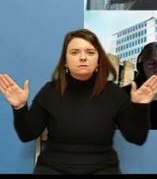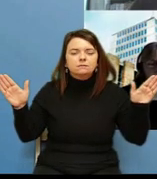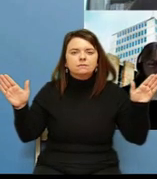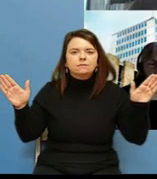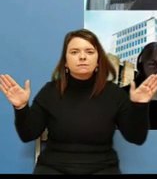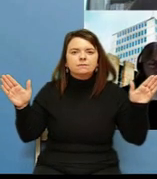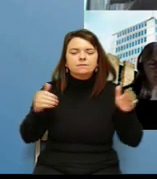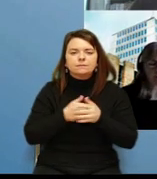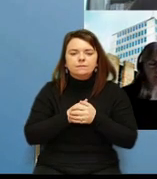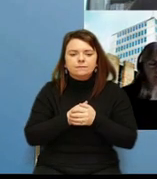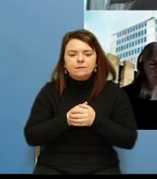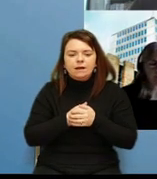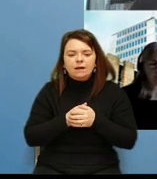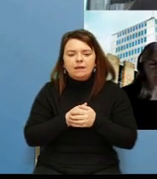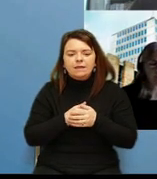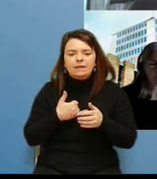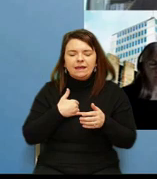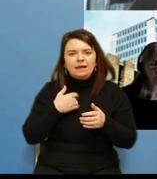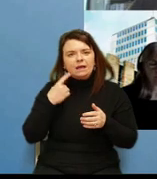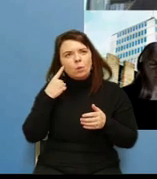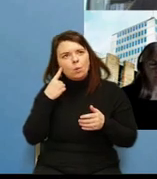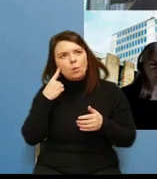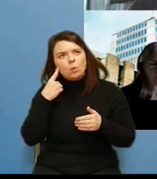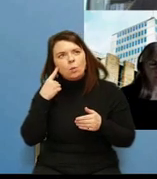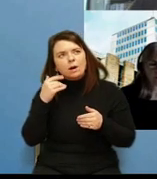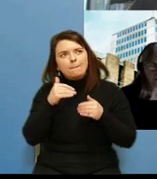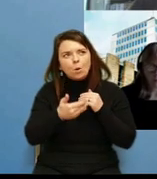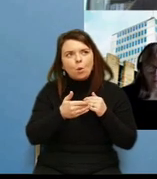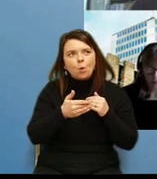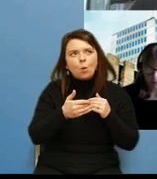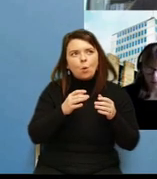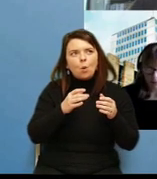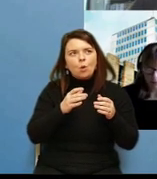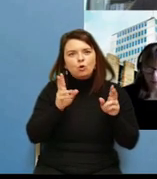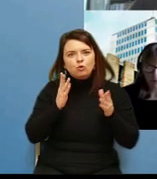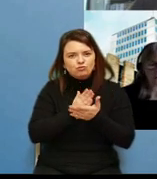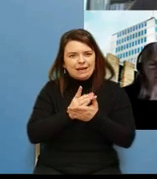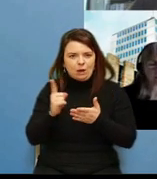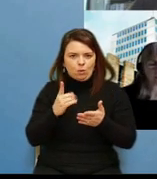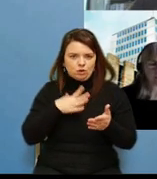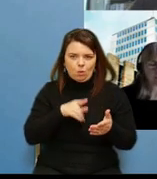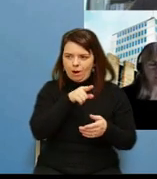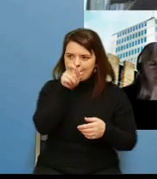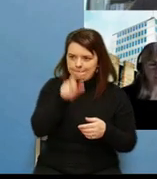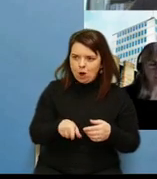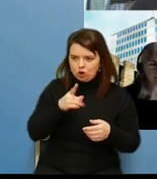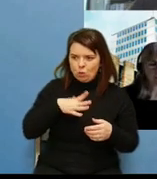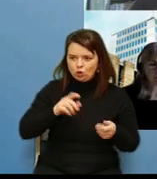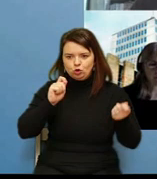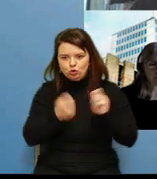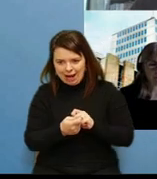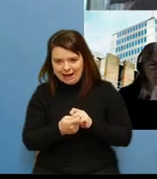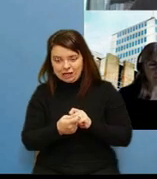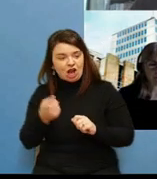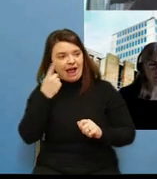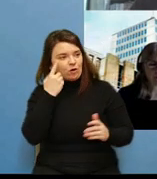because in some way it might seem parochial to people, and it's more about, if you're a person who wants to make a